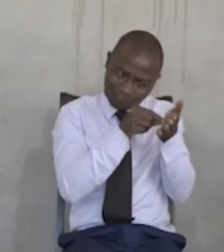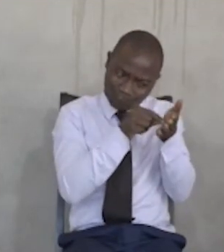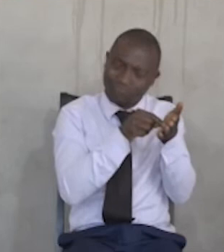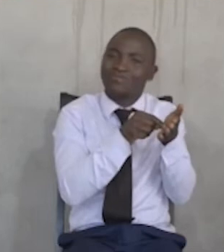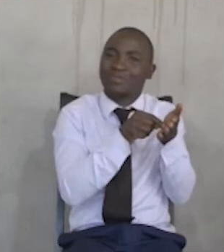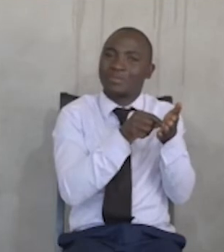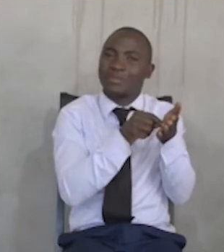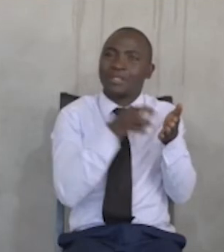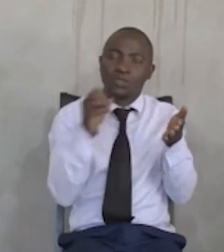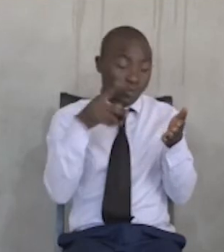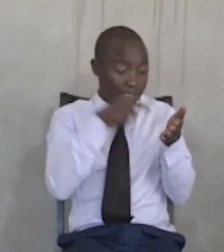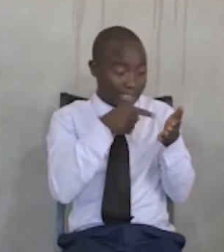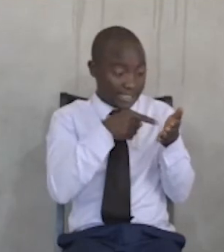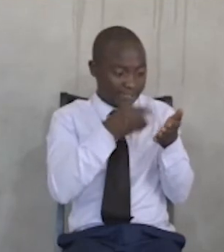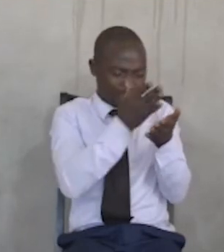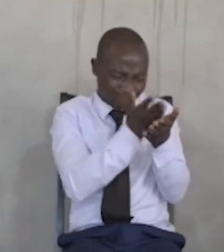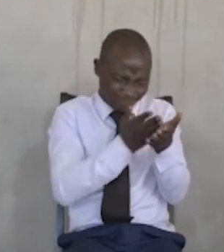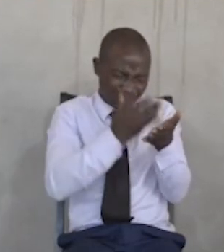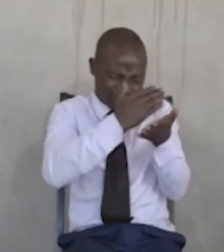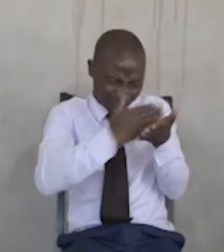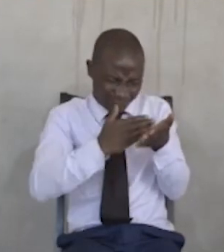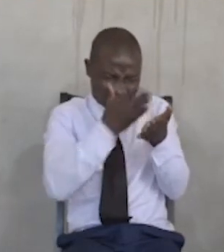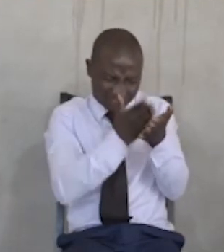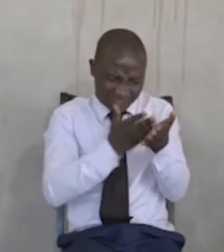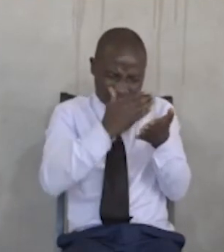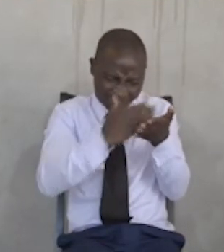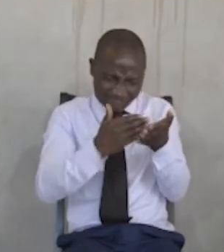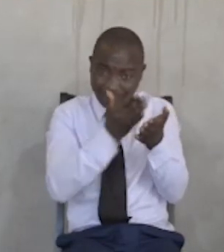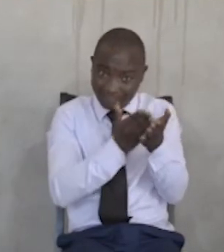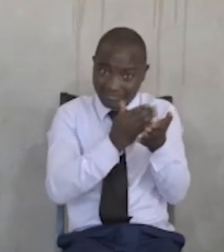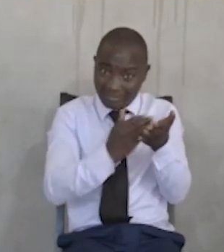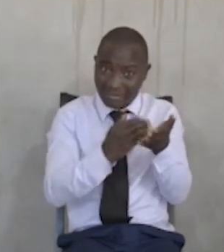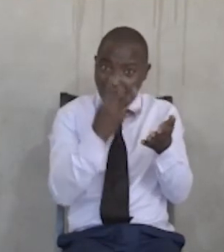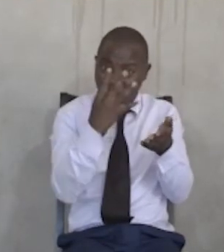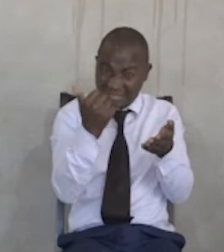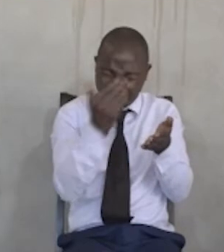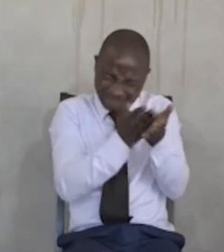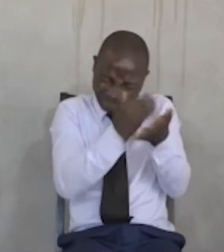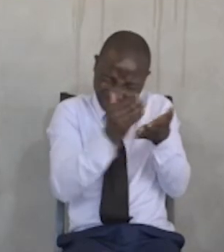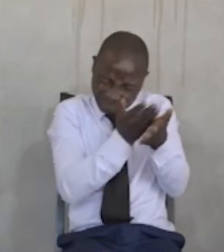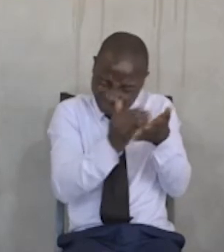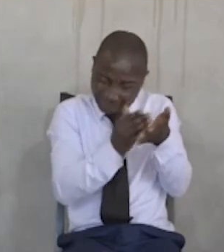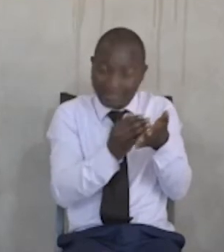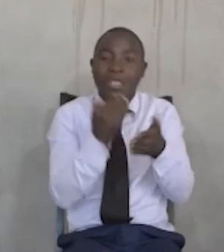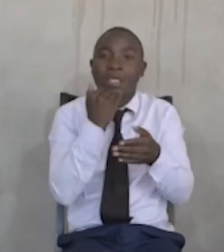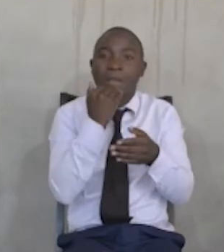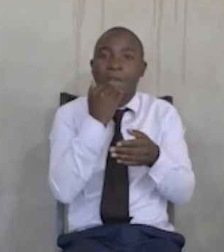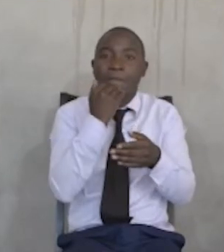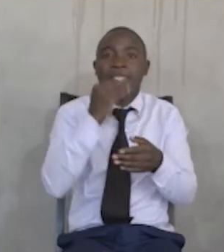small units that we then call genes. And you can have up to